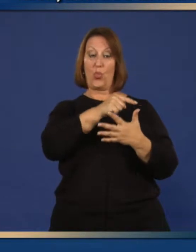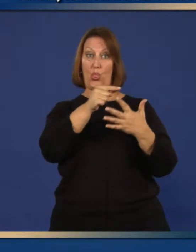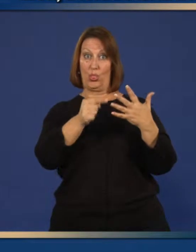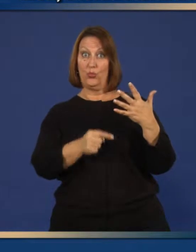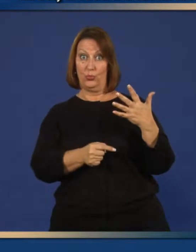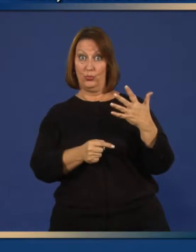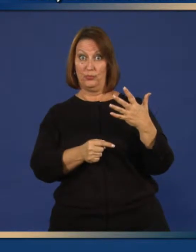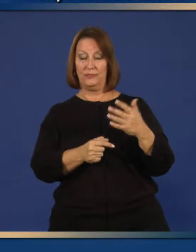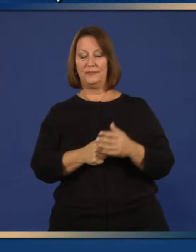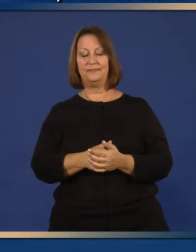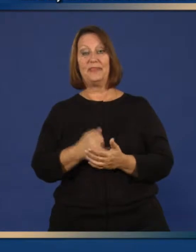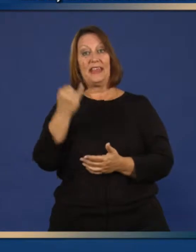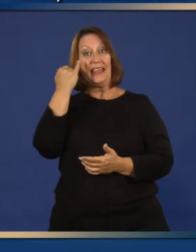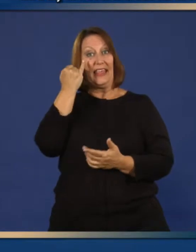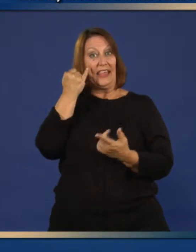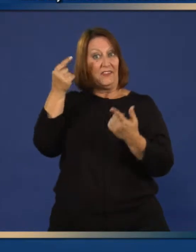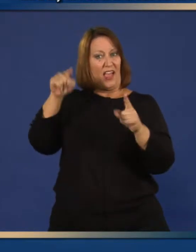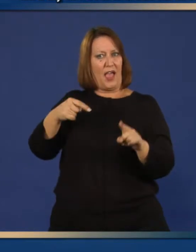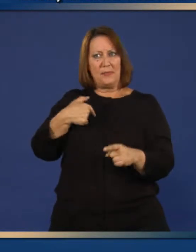What should I do?